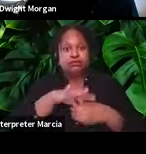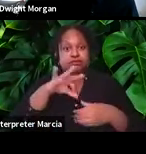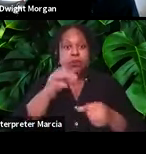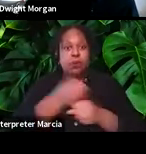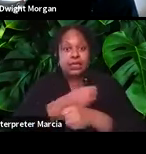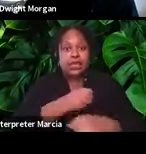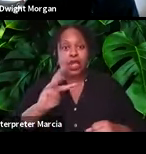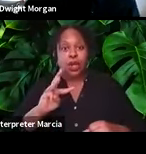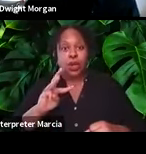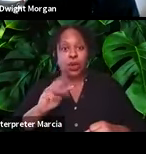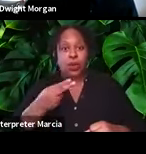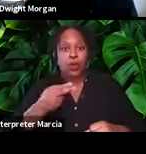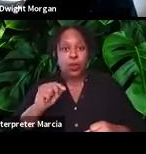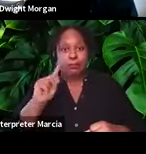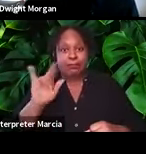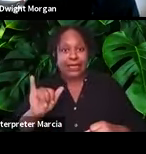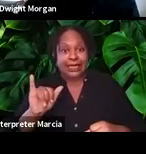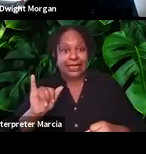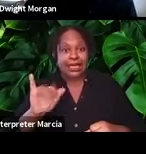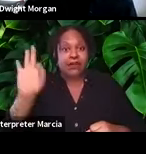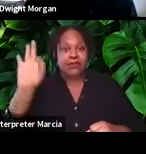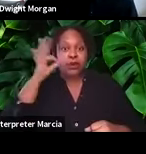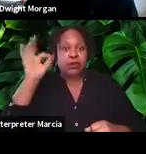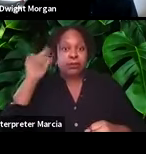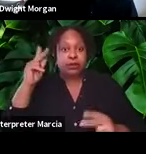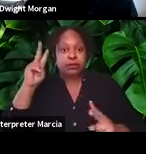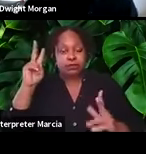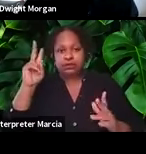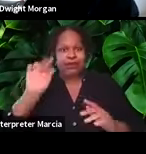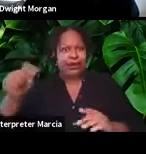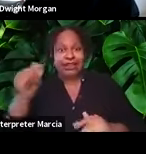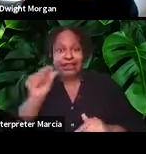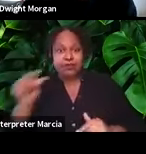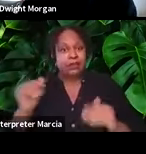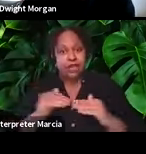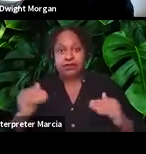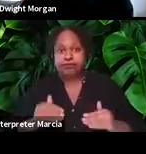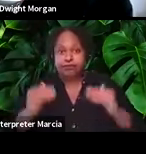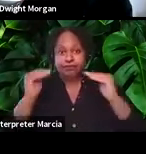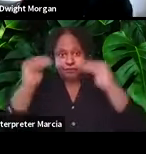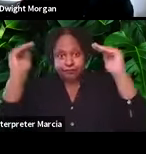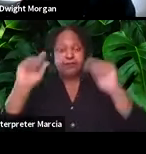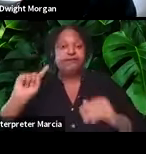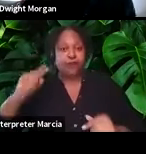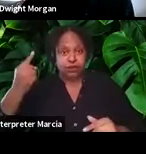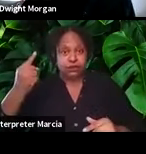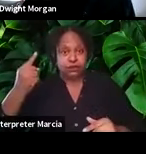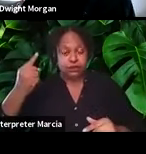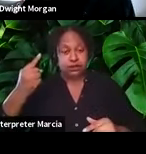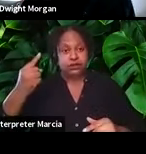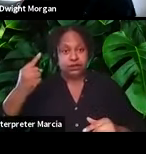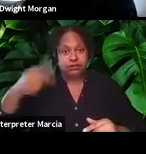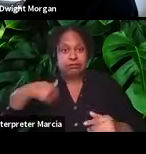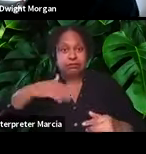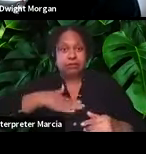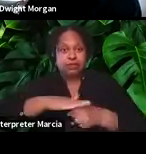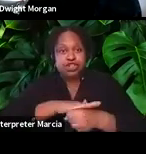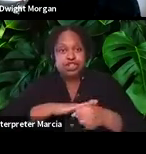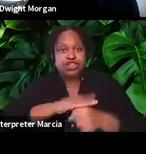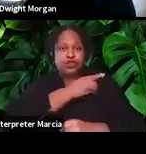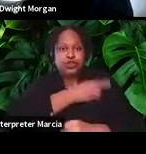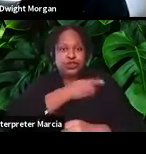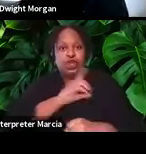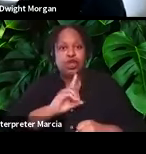Whitby federally or any government, first in this region, in Durham